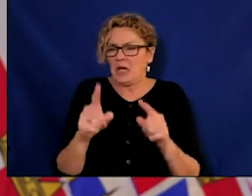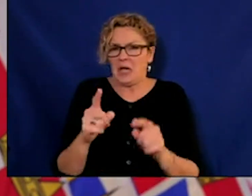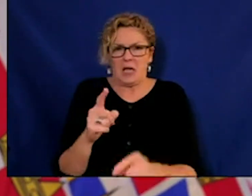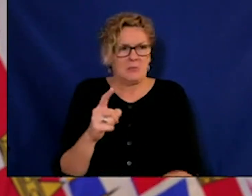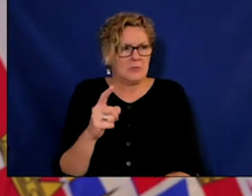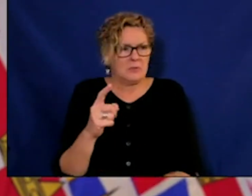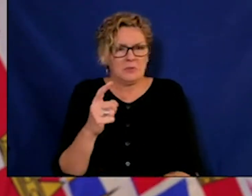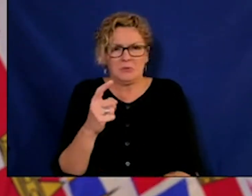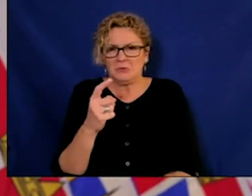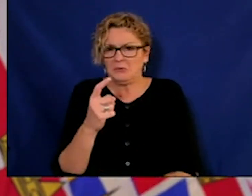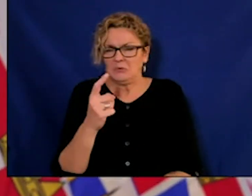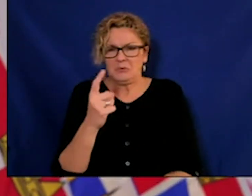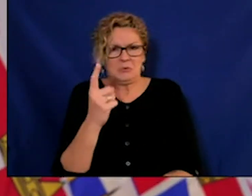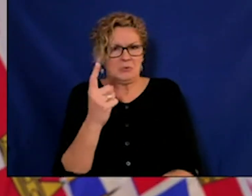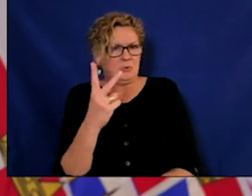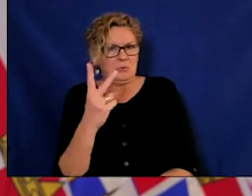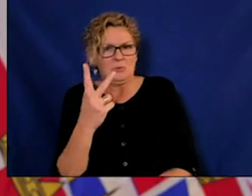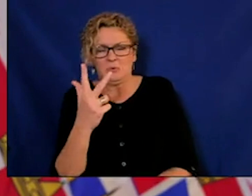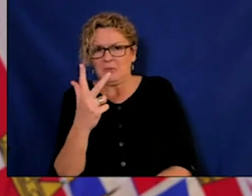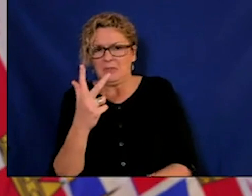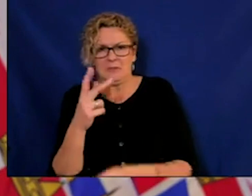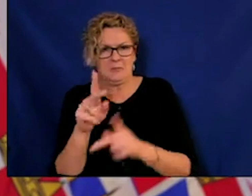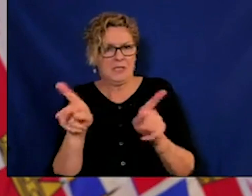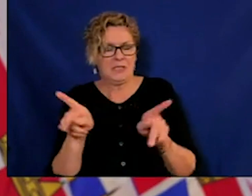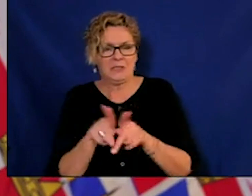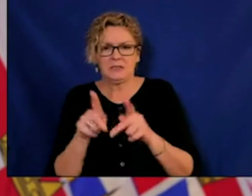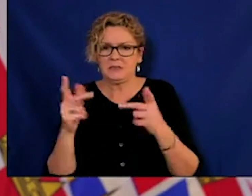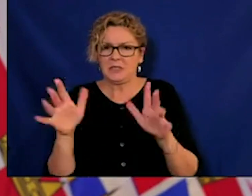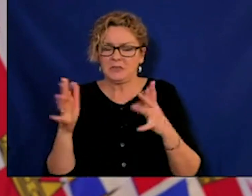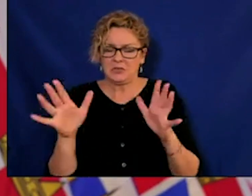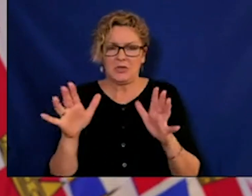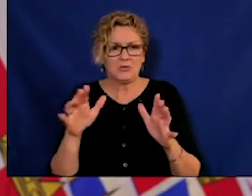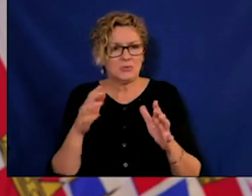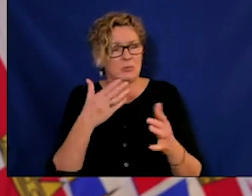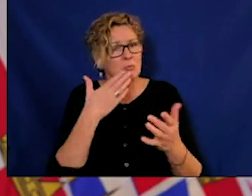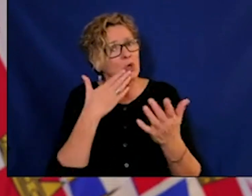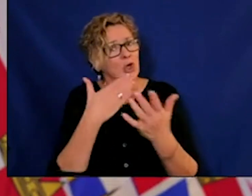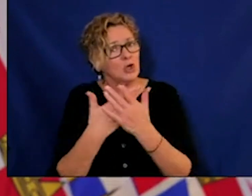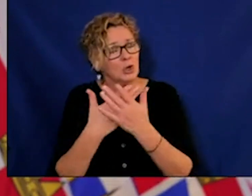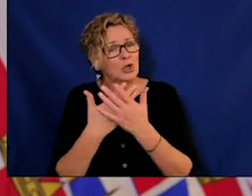impressed with the work that's been going on so far. Do you have a follow-up, Marcella?